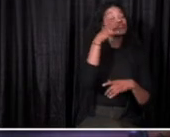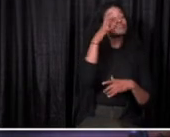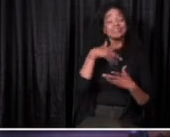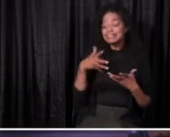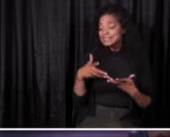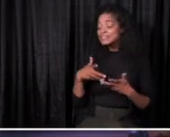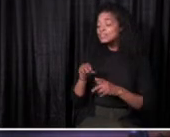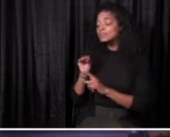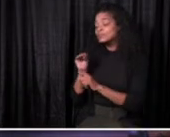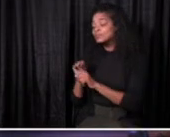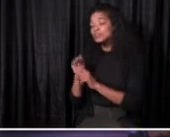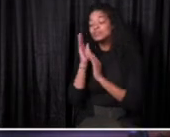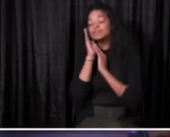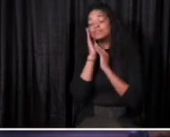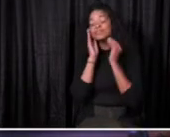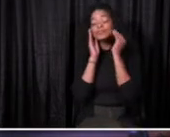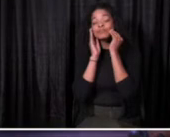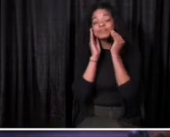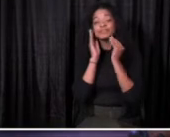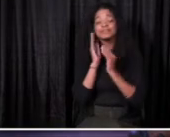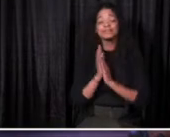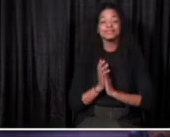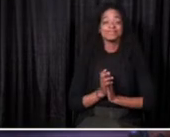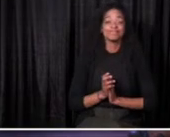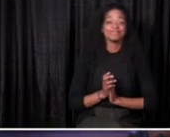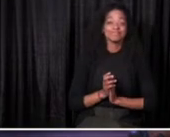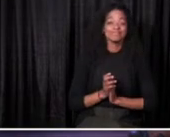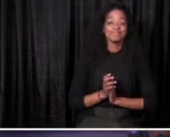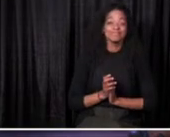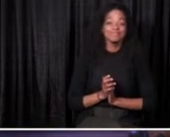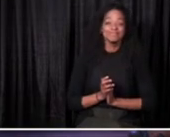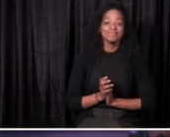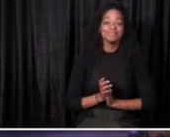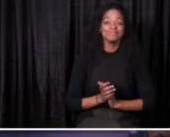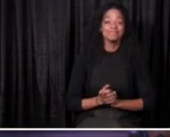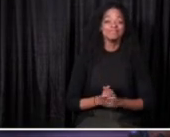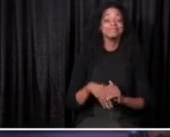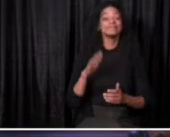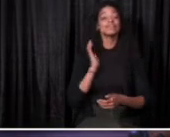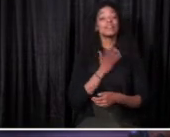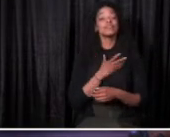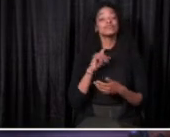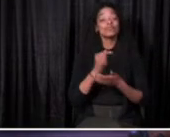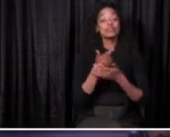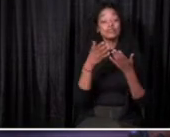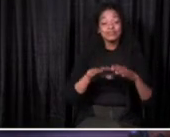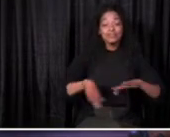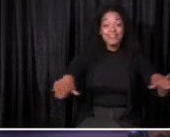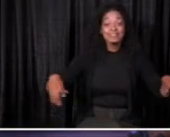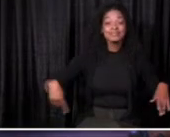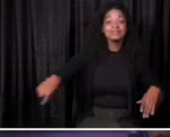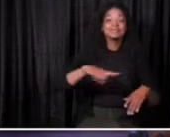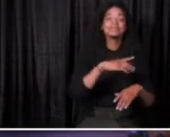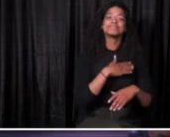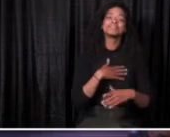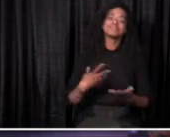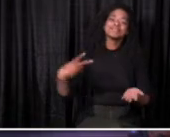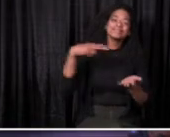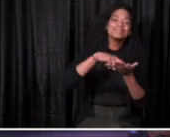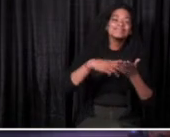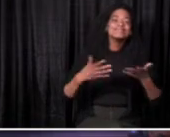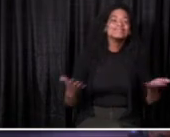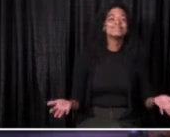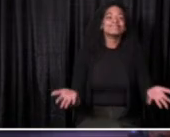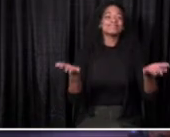asleep. Will the children of our graduates please rise if you're able or otherwise make